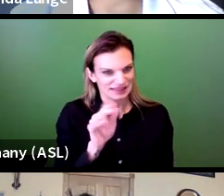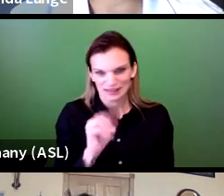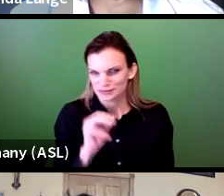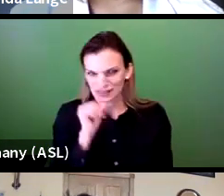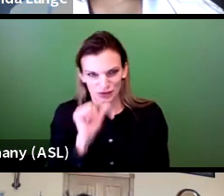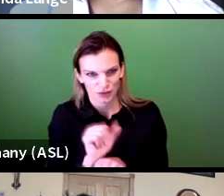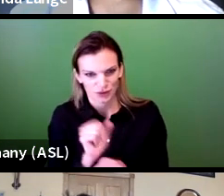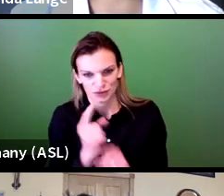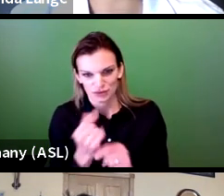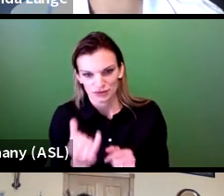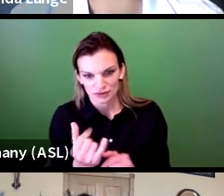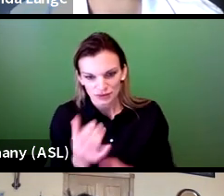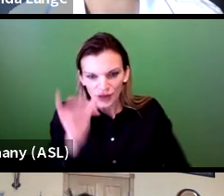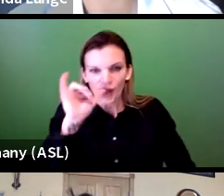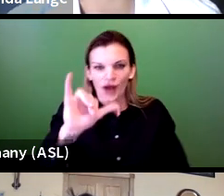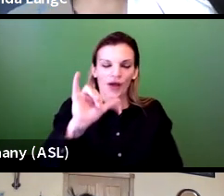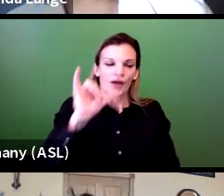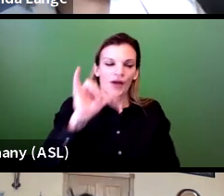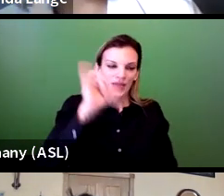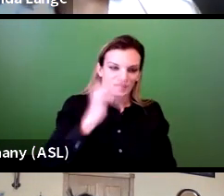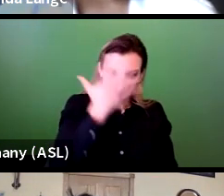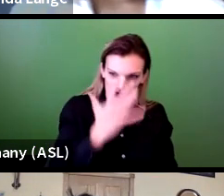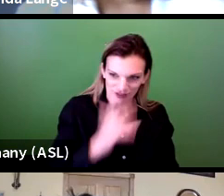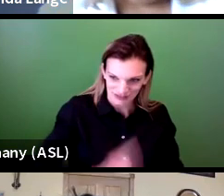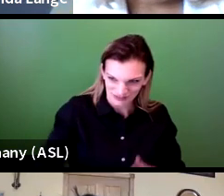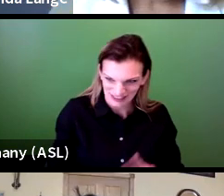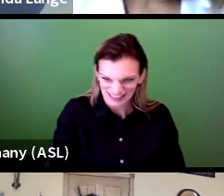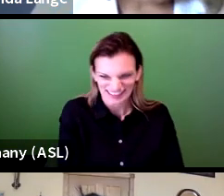no wonder you look so good.